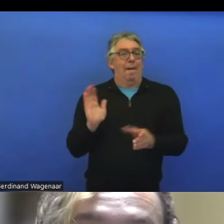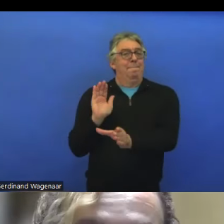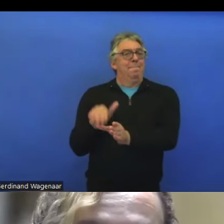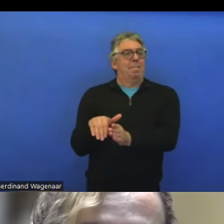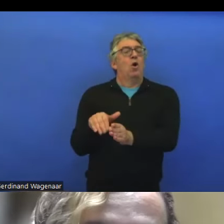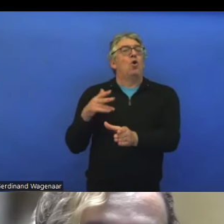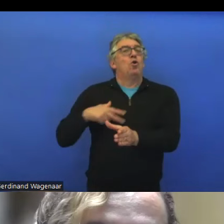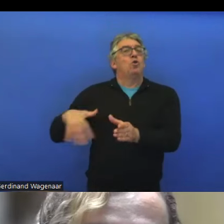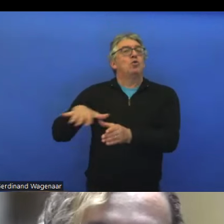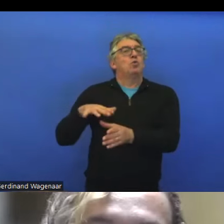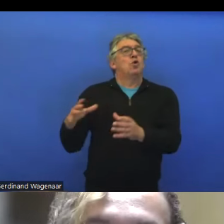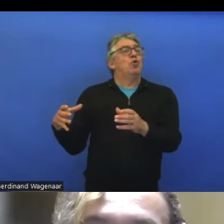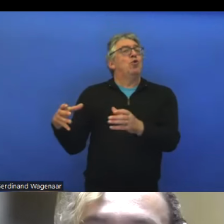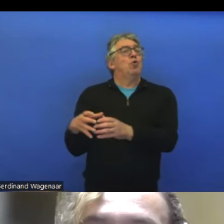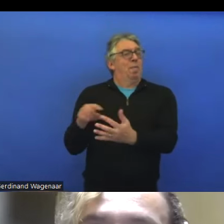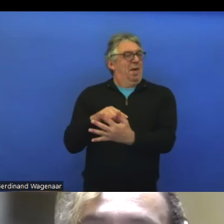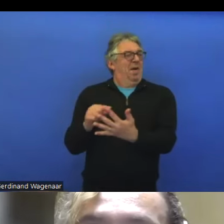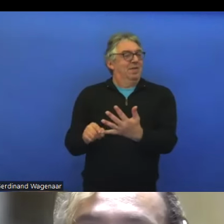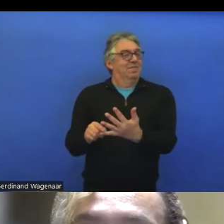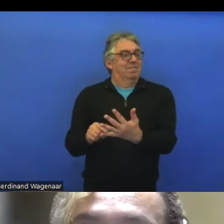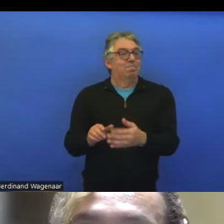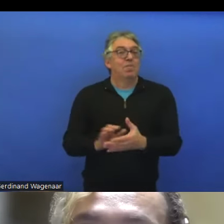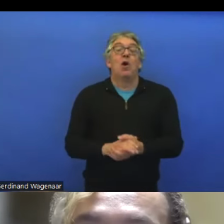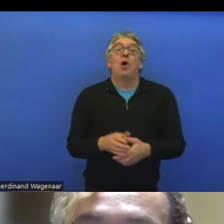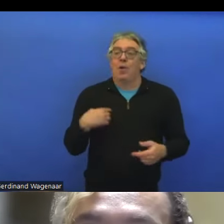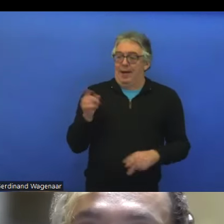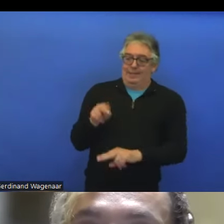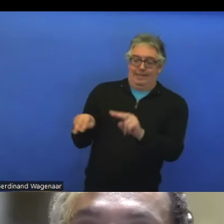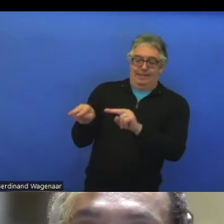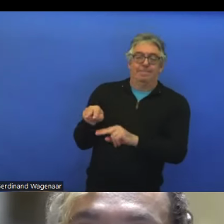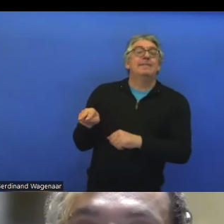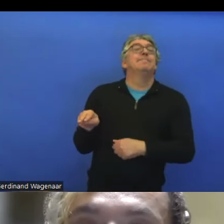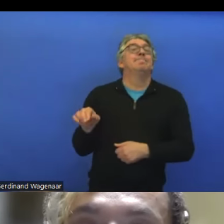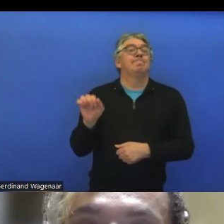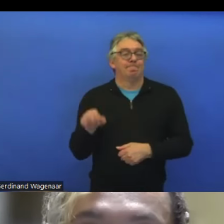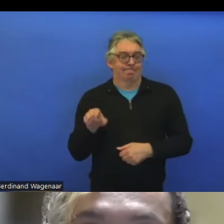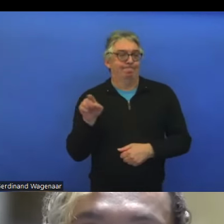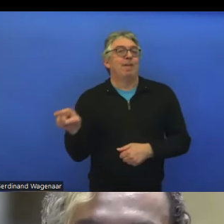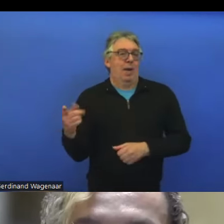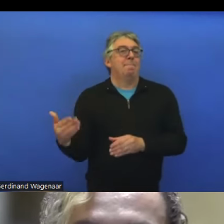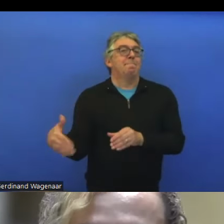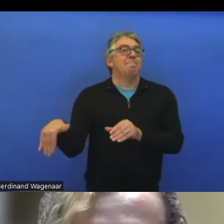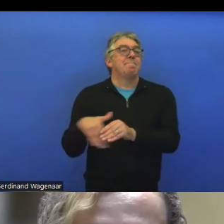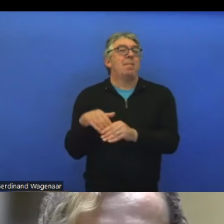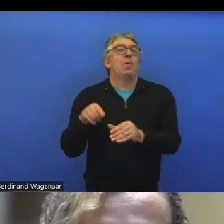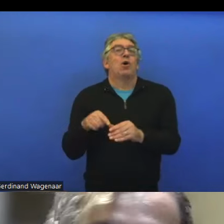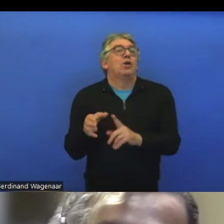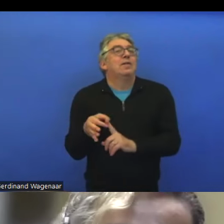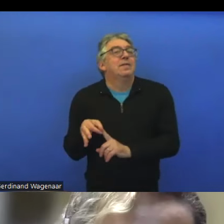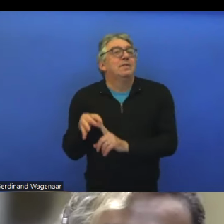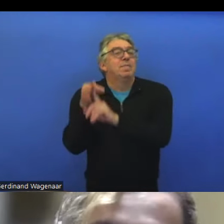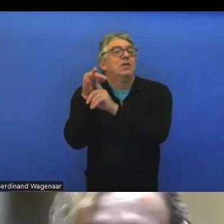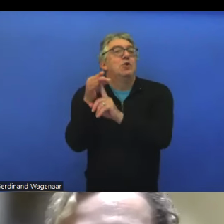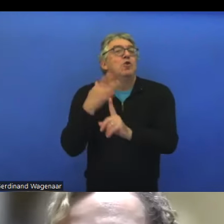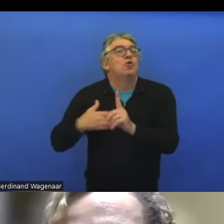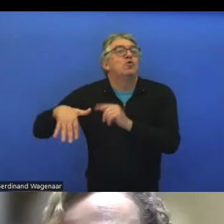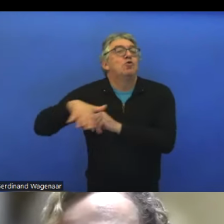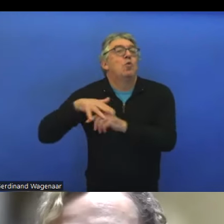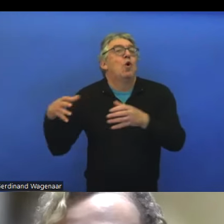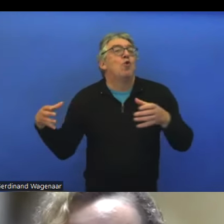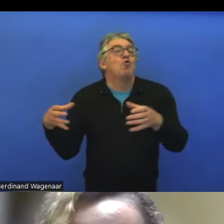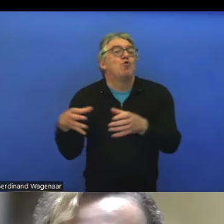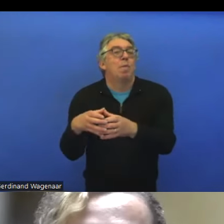would consider that in this situation, they would meet the criteria of membership of particular social group. And the social group